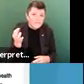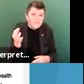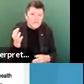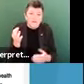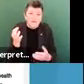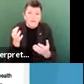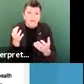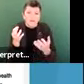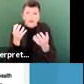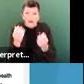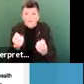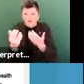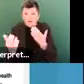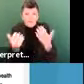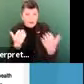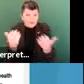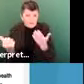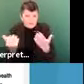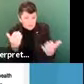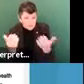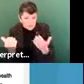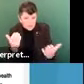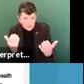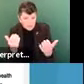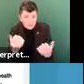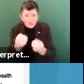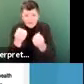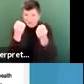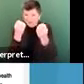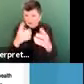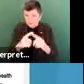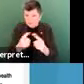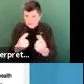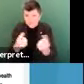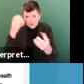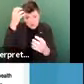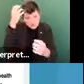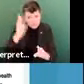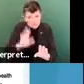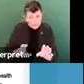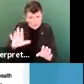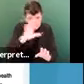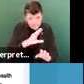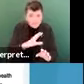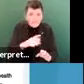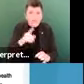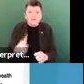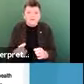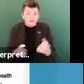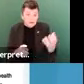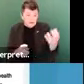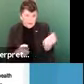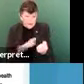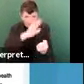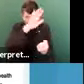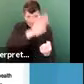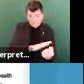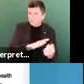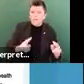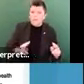a comparison between 10 countries. So on the side of income, what you have is not a